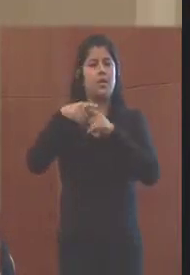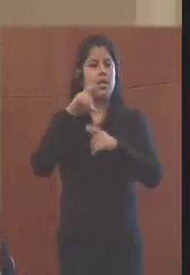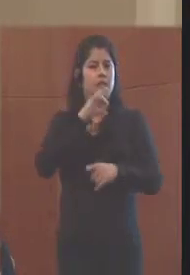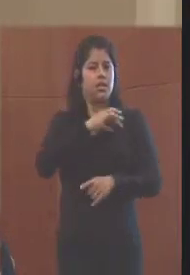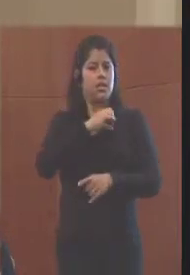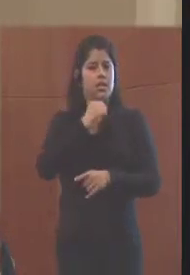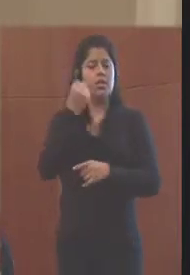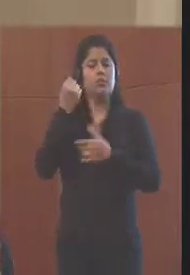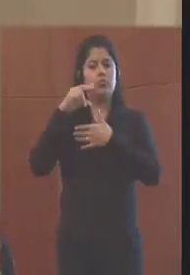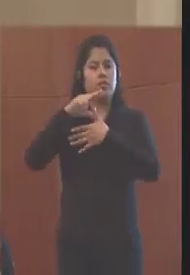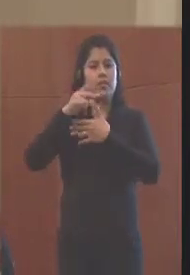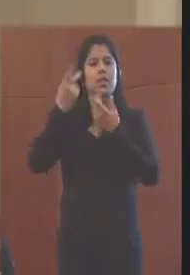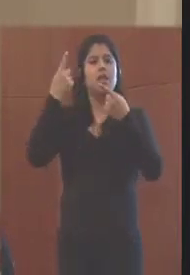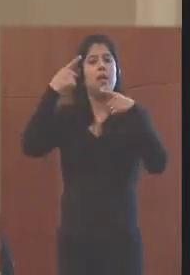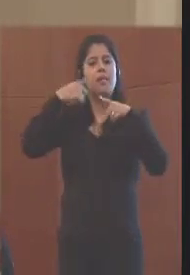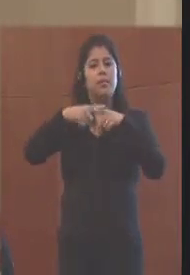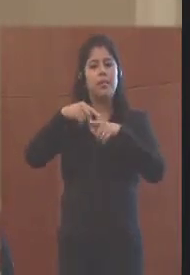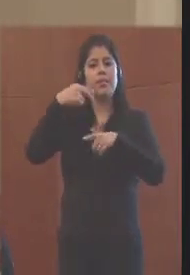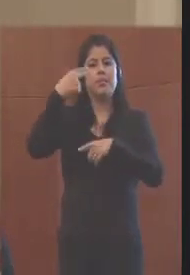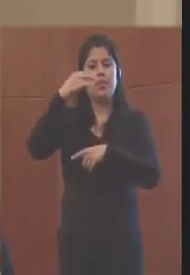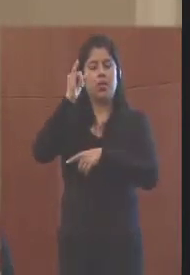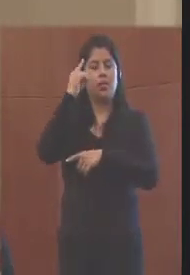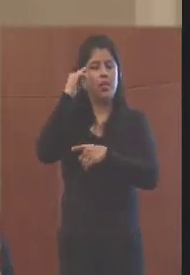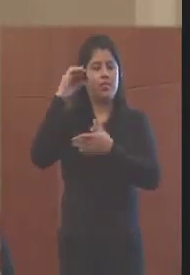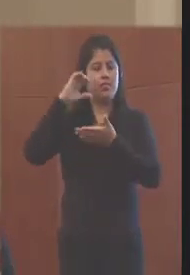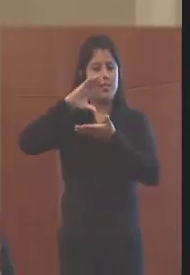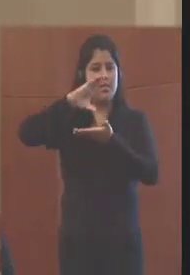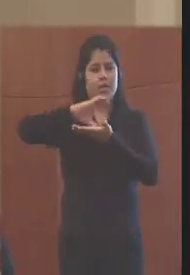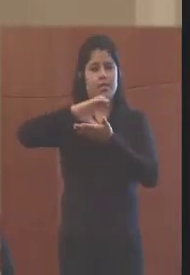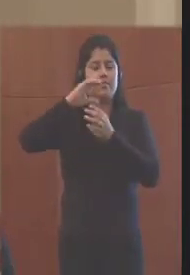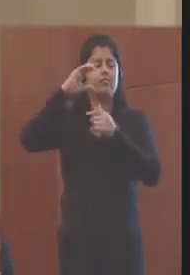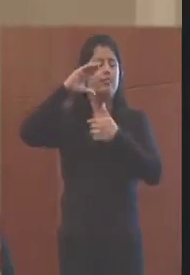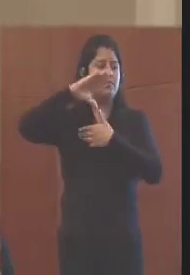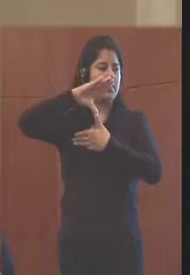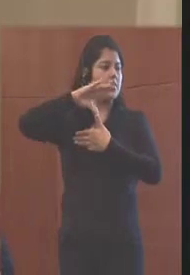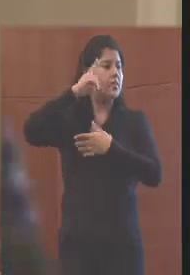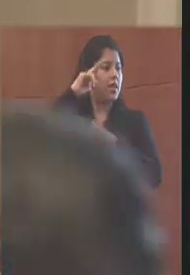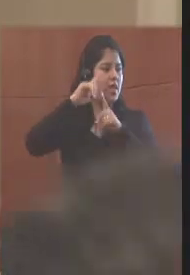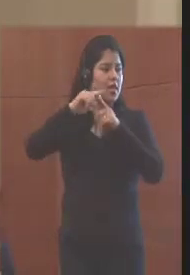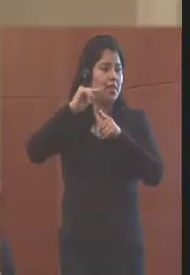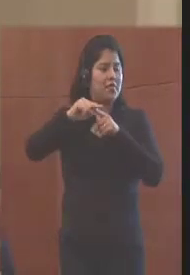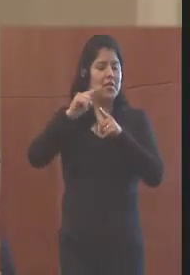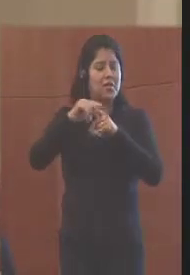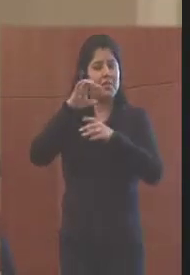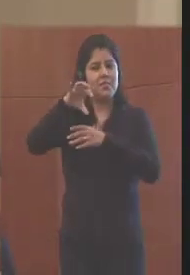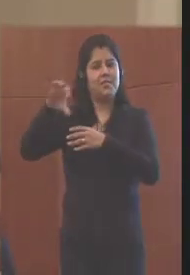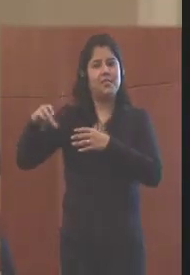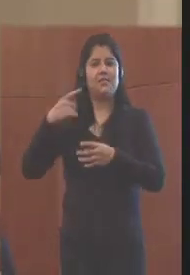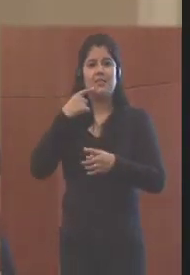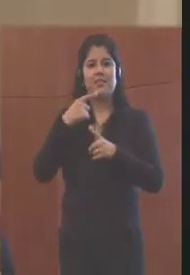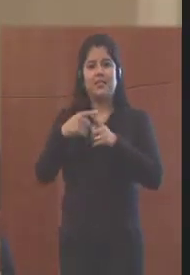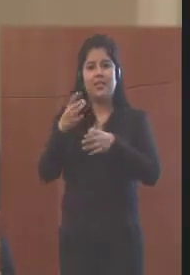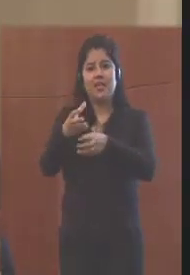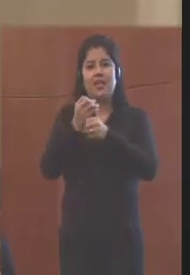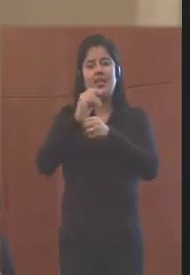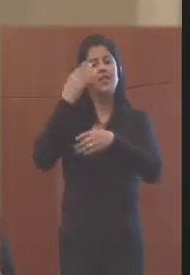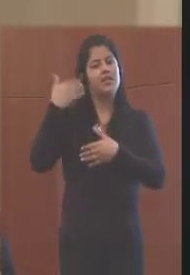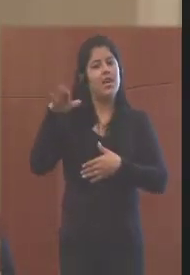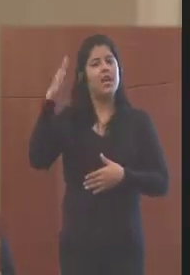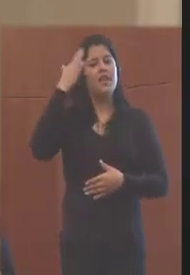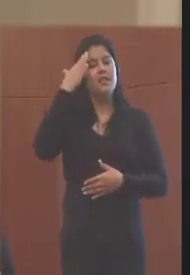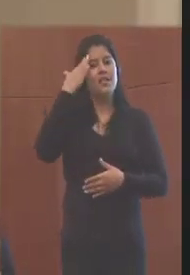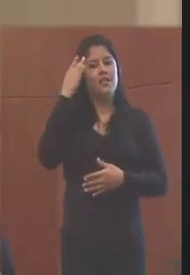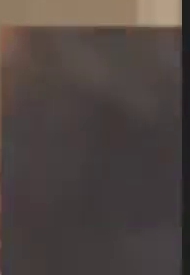and the South America, and Guatemala, the Central America. The reason for which we chose these because we knew there